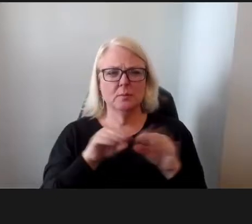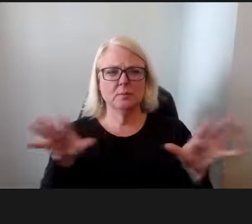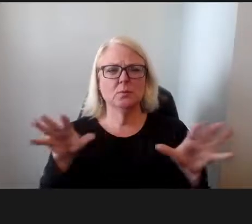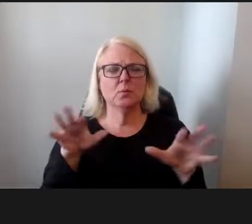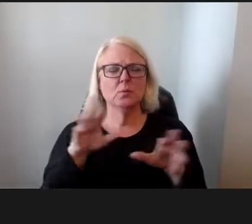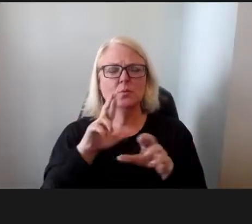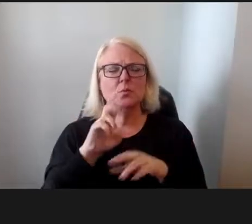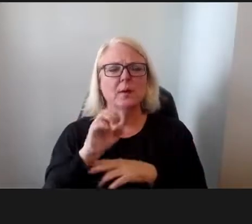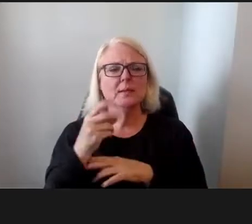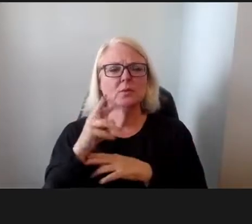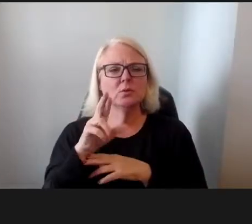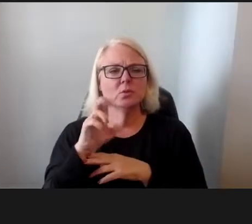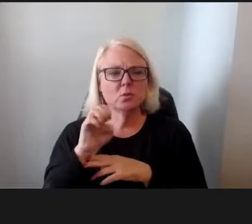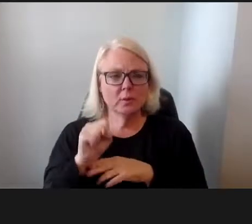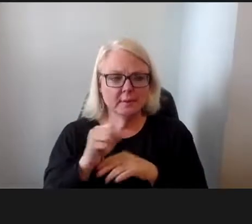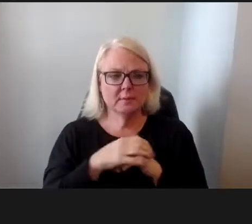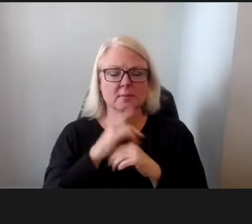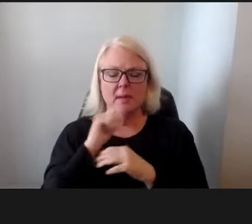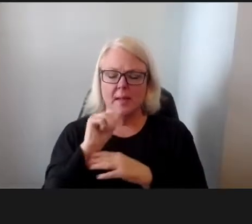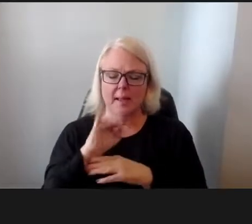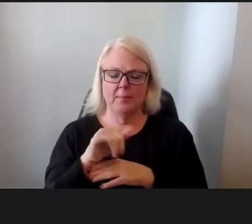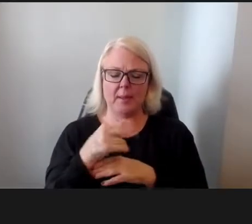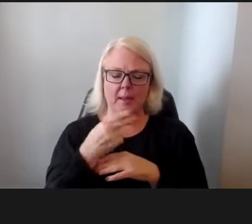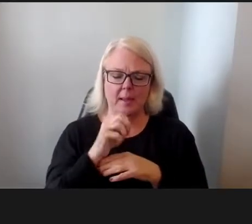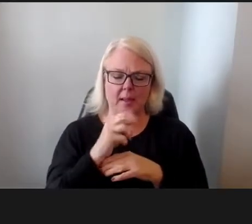resources. Amy Hamrae,